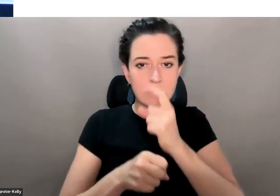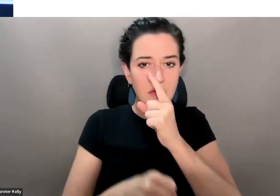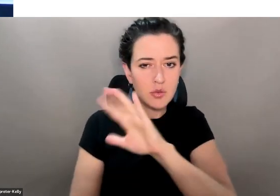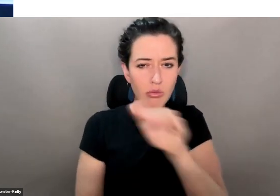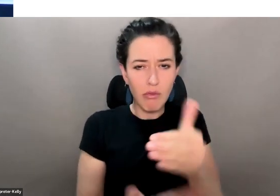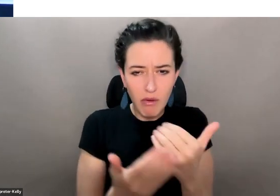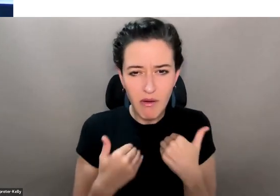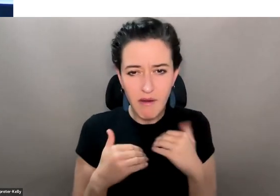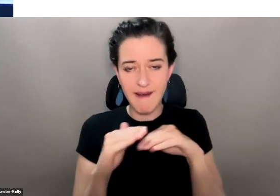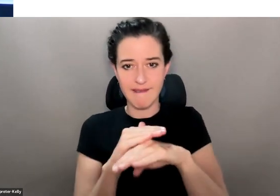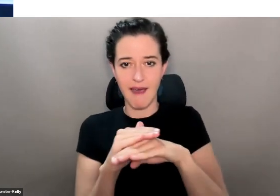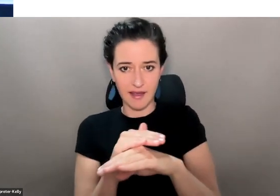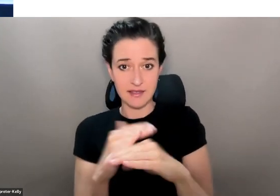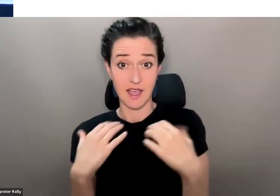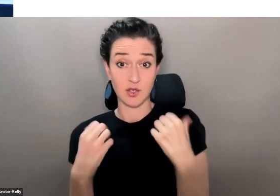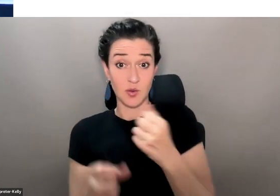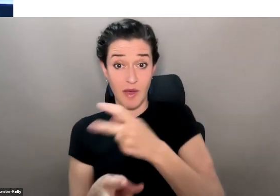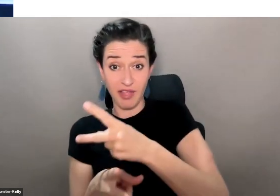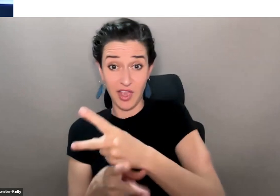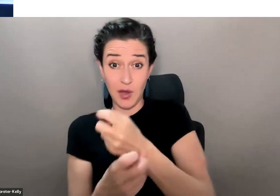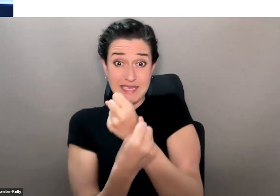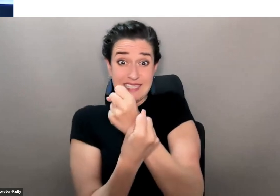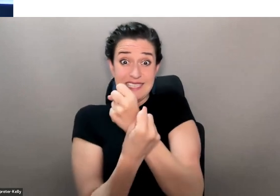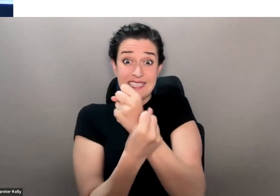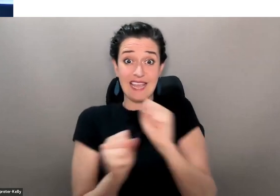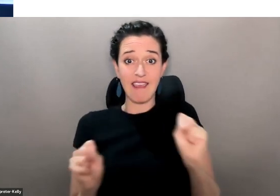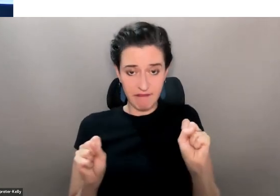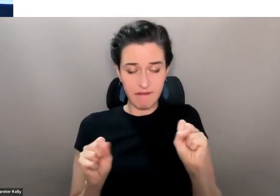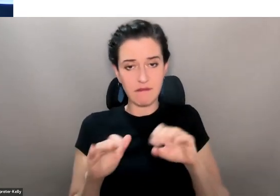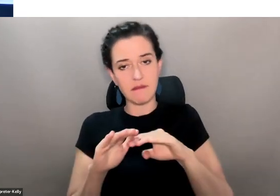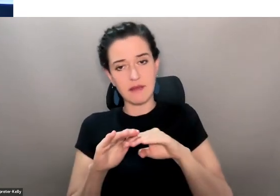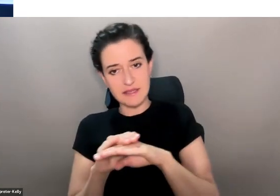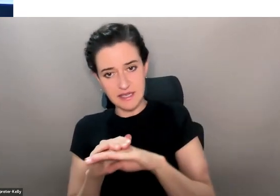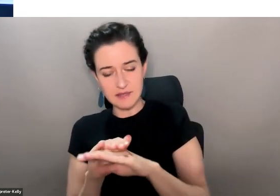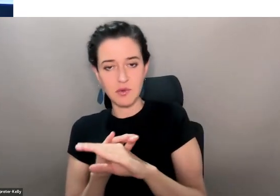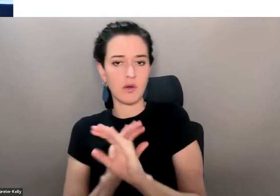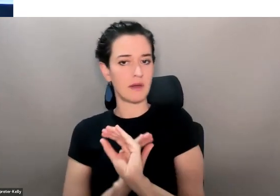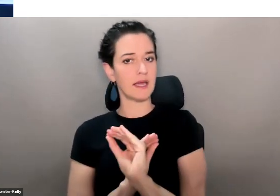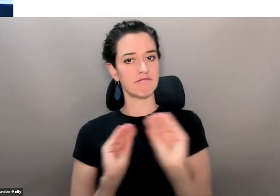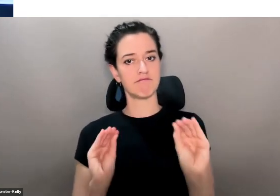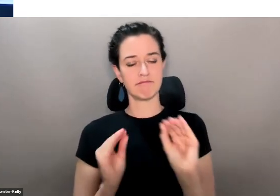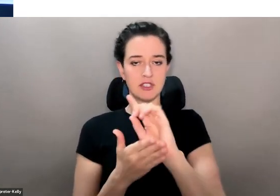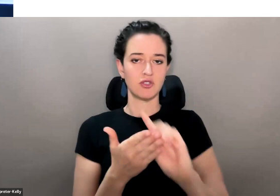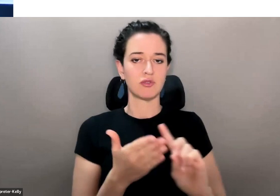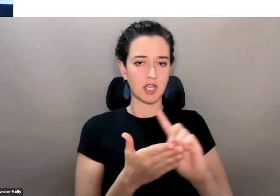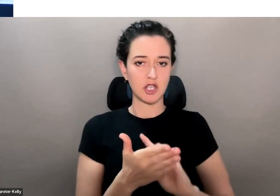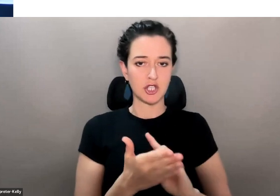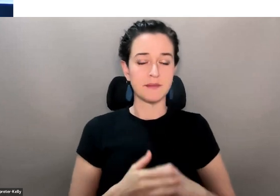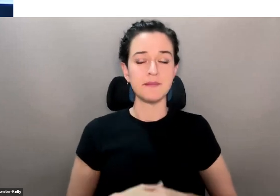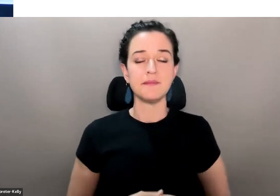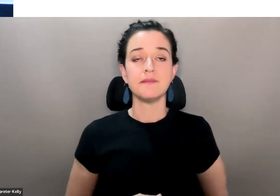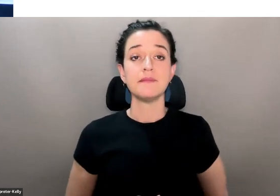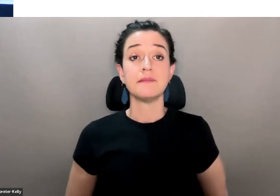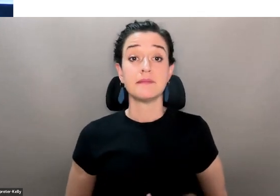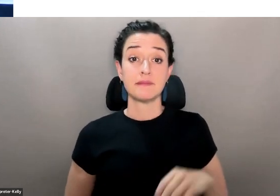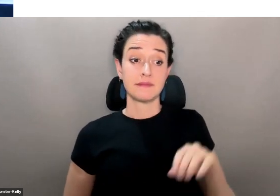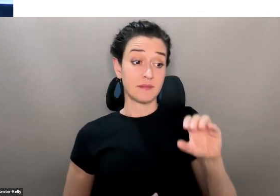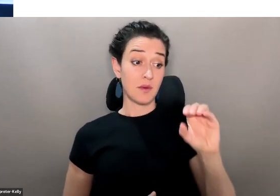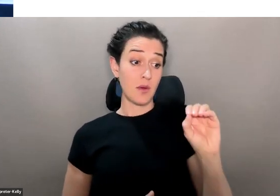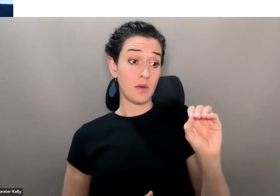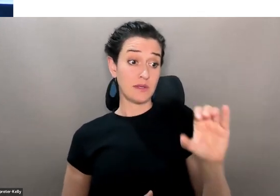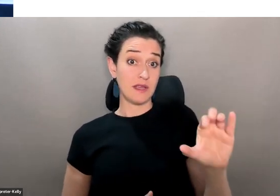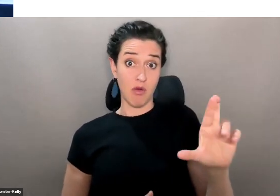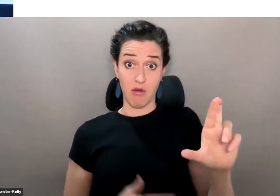safe, accessible, and free from discrimination. Today, OCR, my office, the Office for